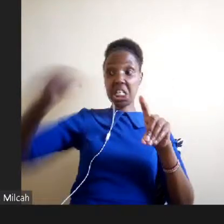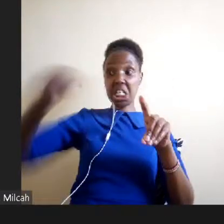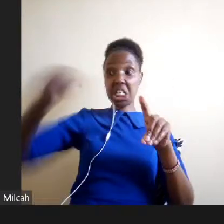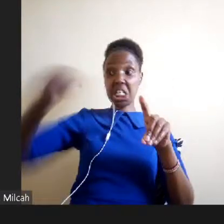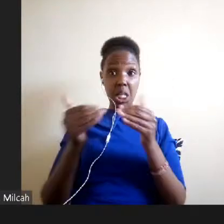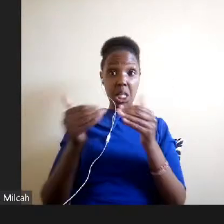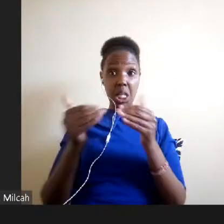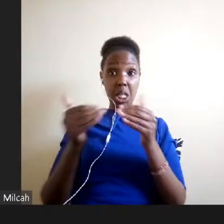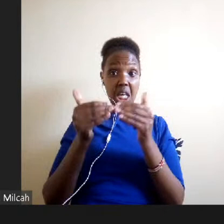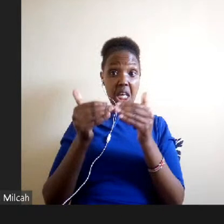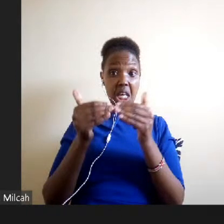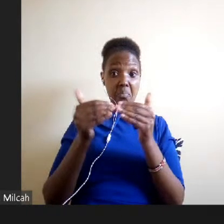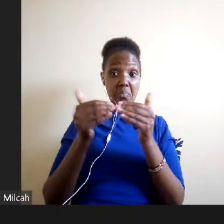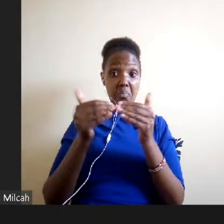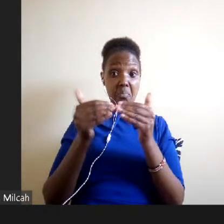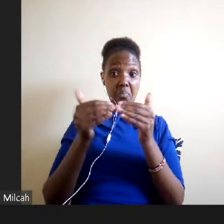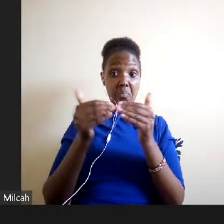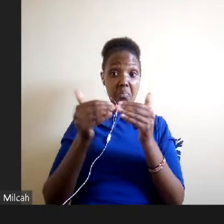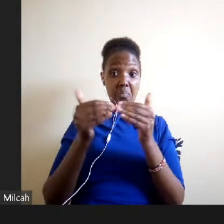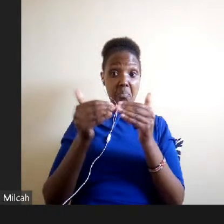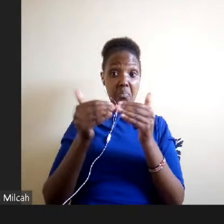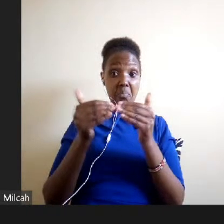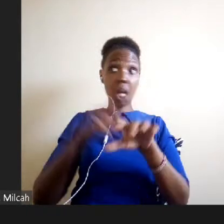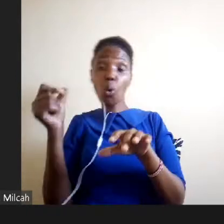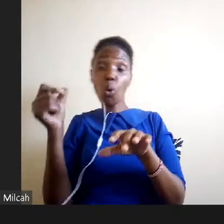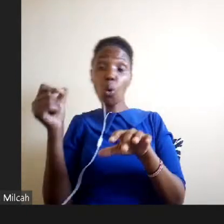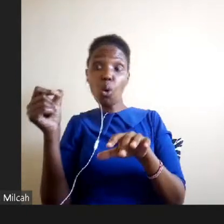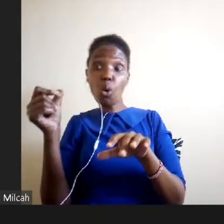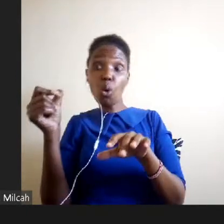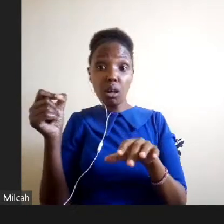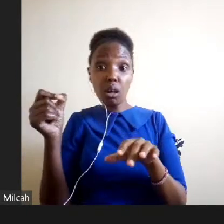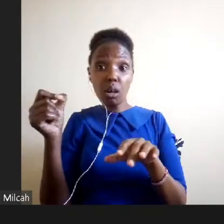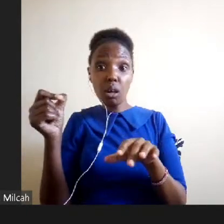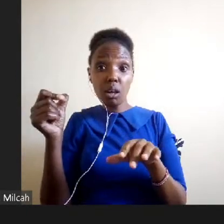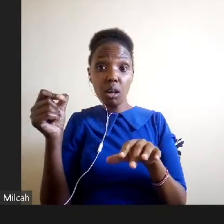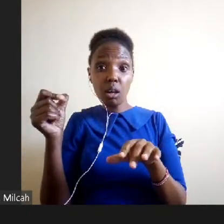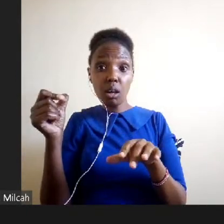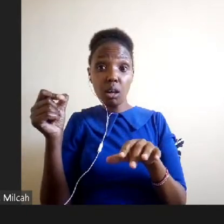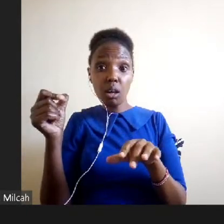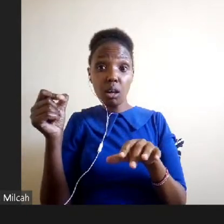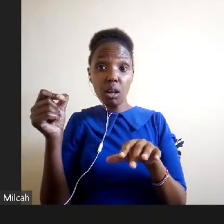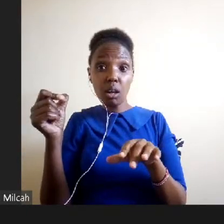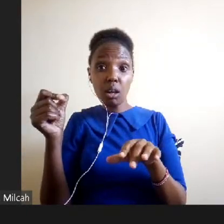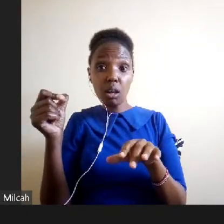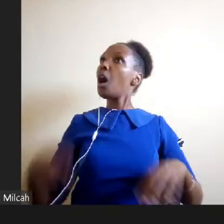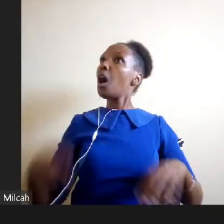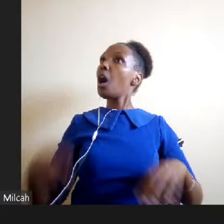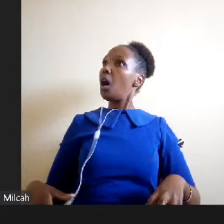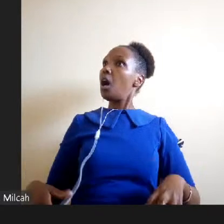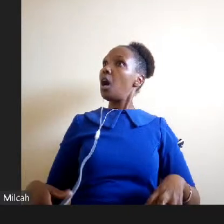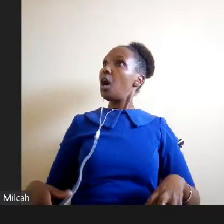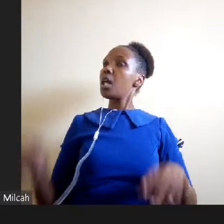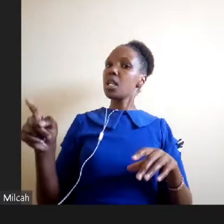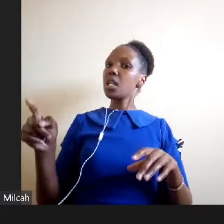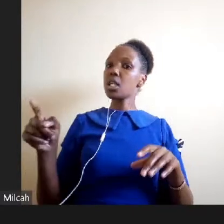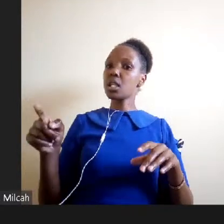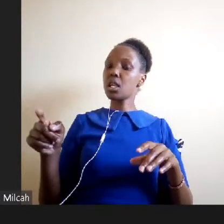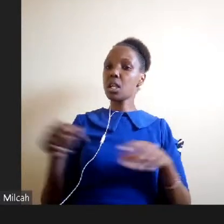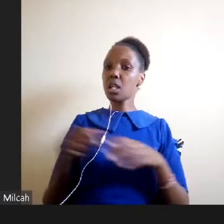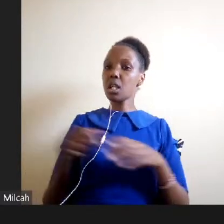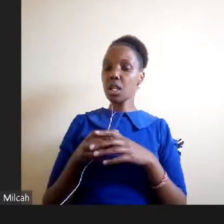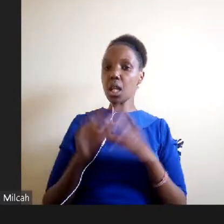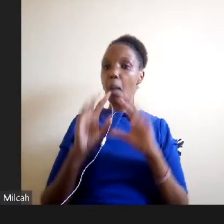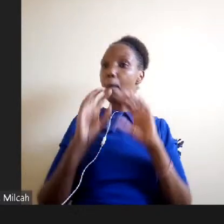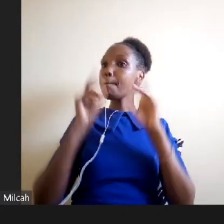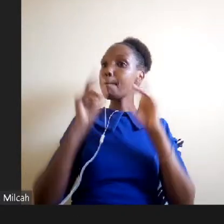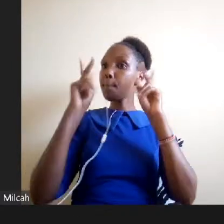Facebook. And when she reached to that particular place, she realized that this was a grown up and it was a pedophile. And before